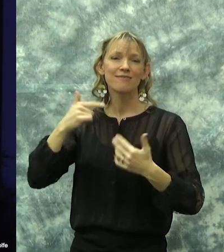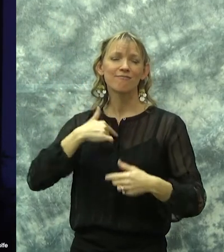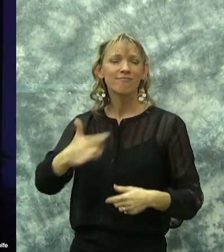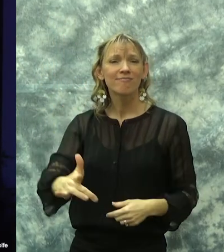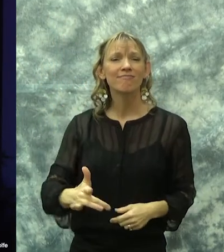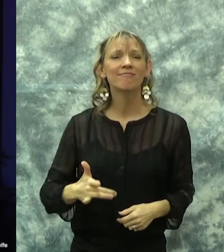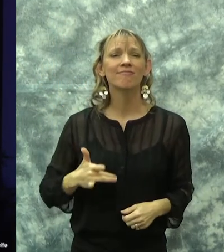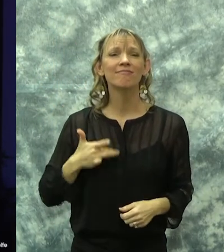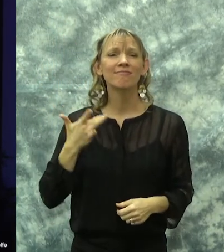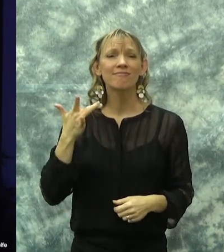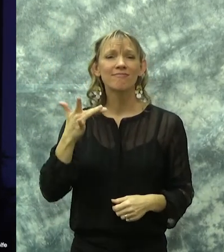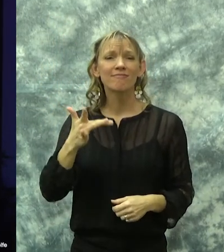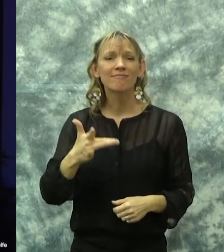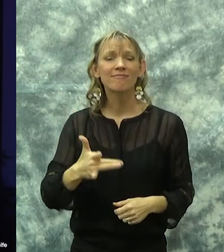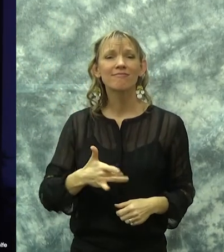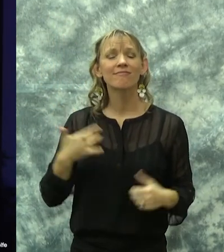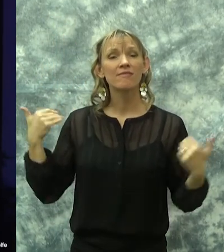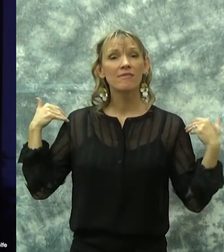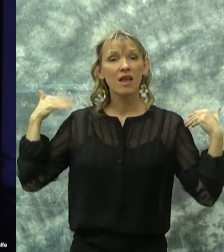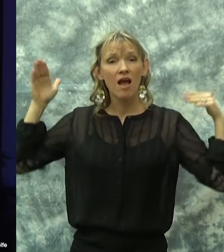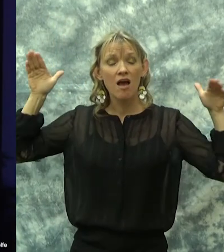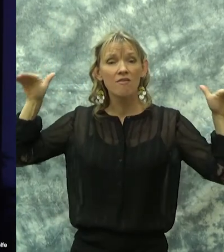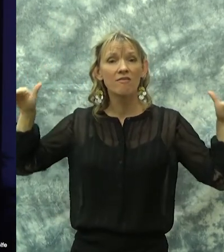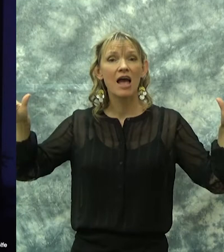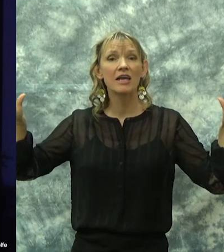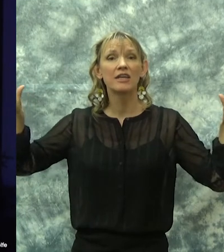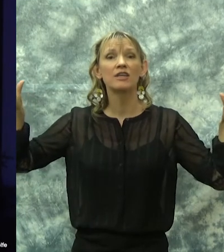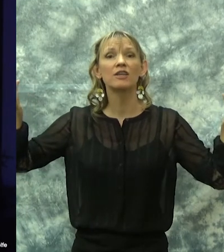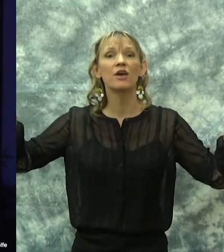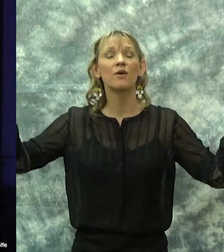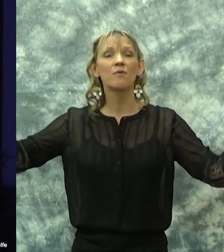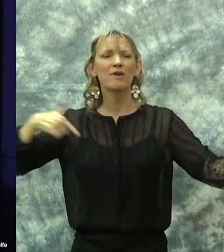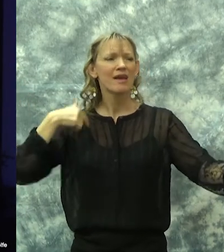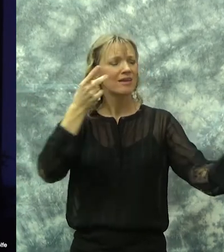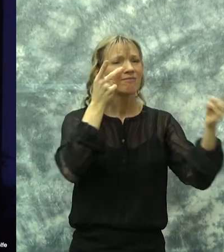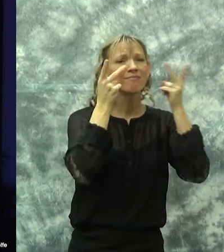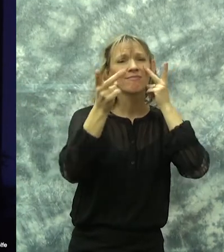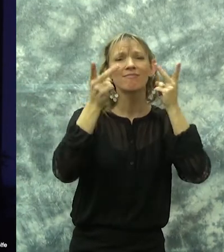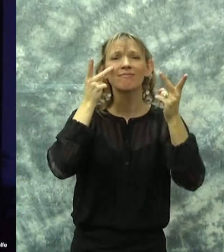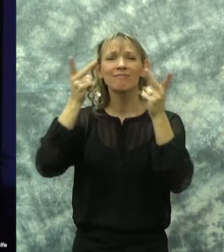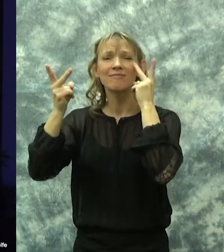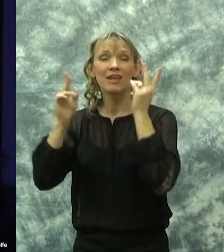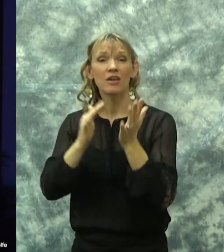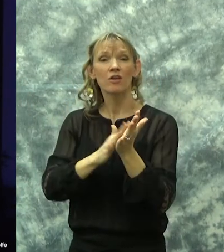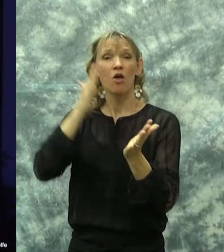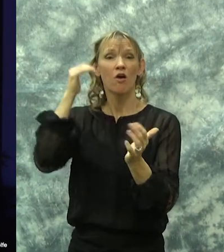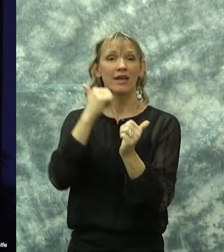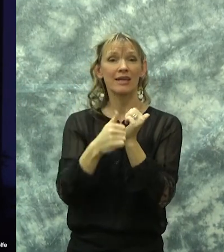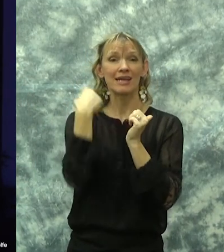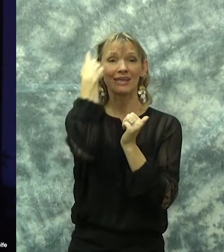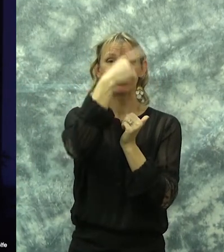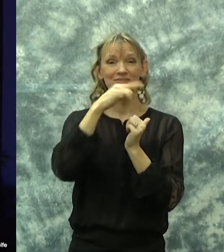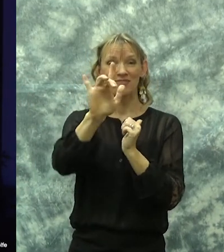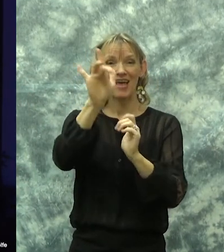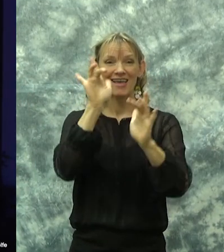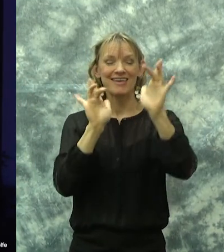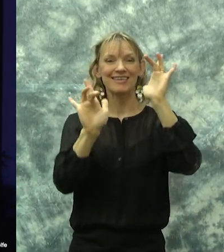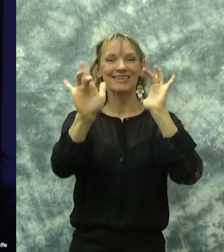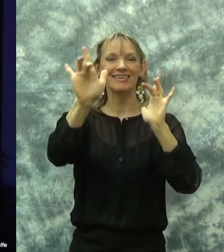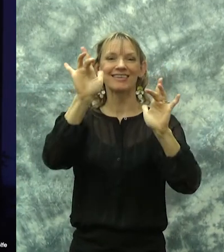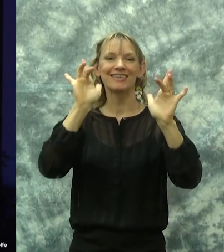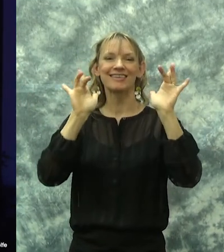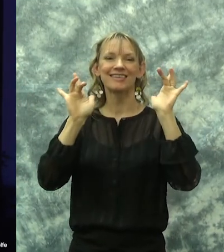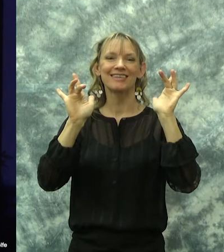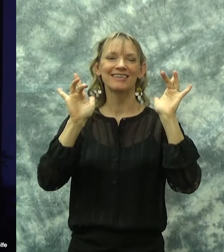grace. I can hear the brush of angel wings. I see glory on